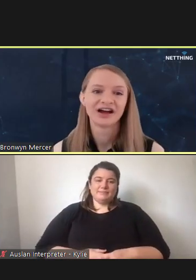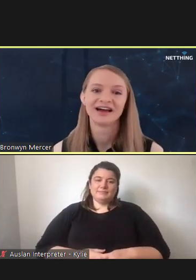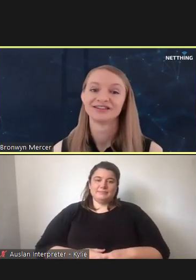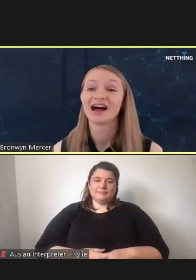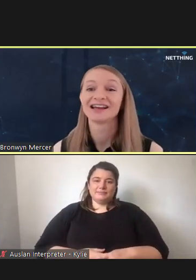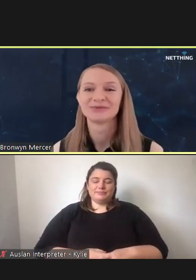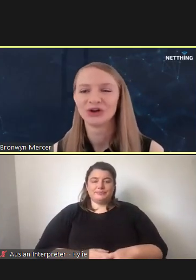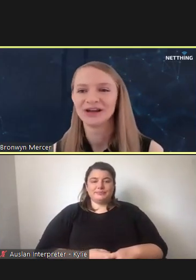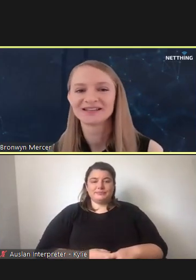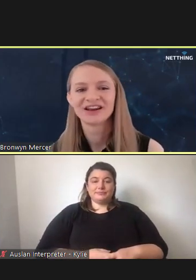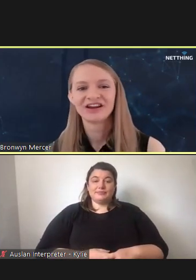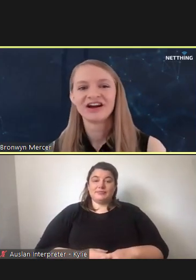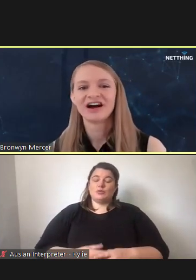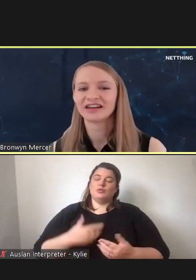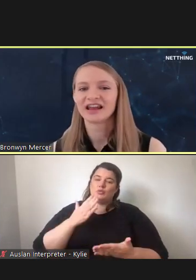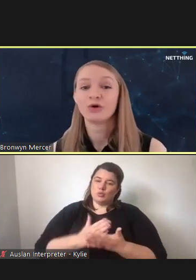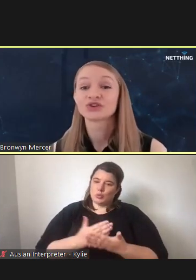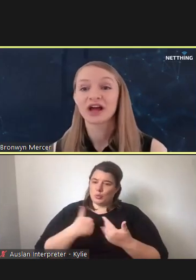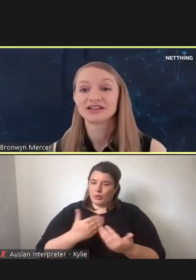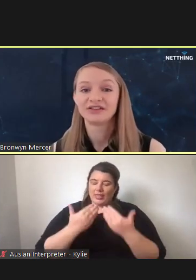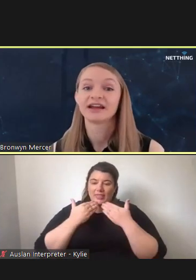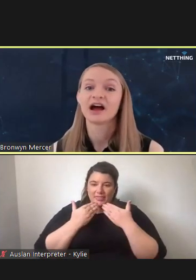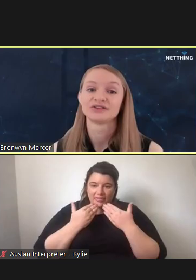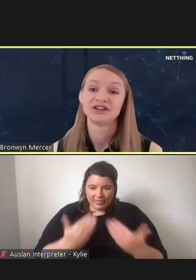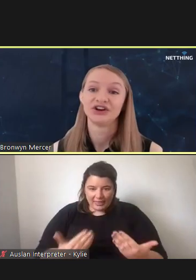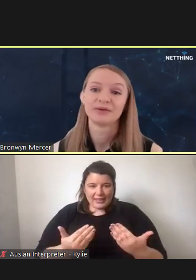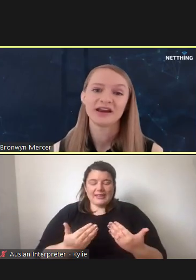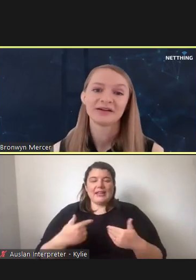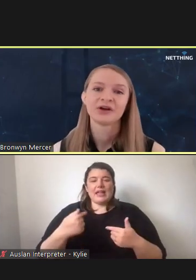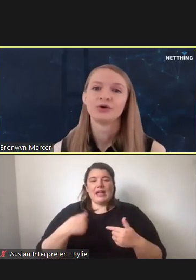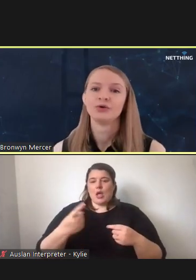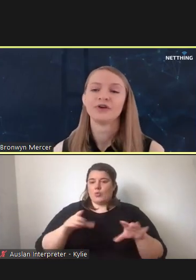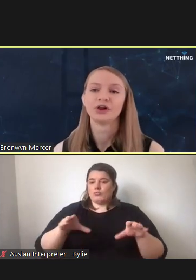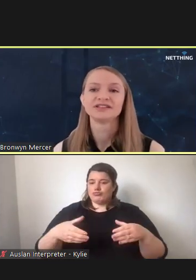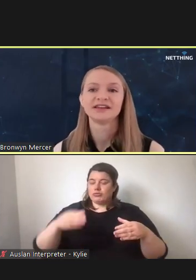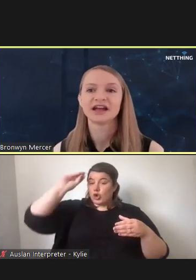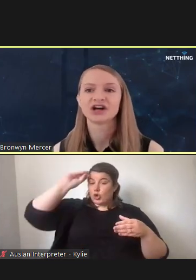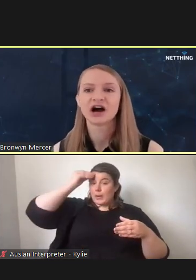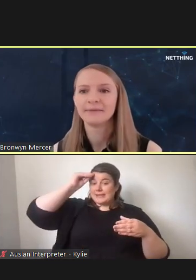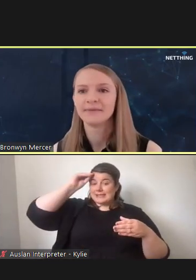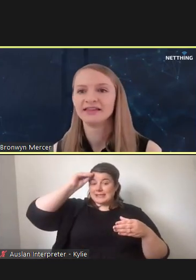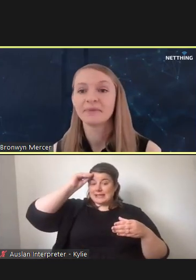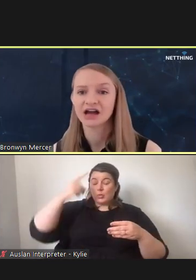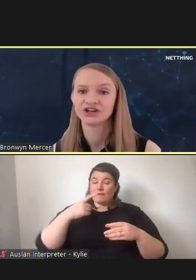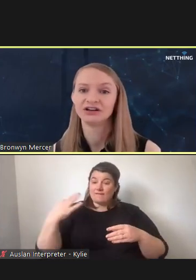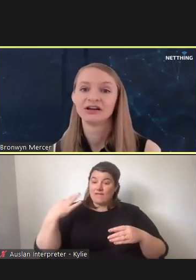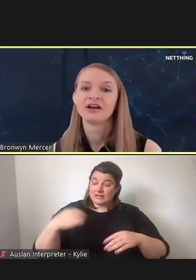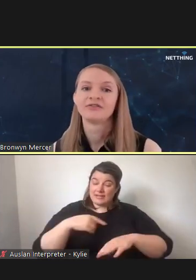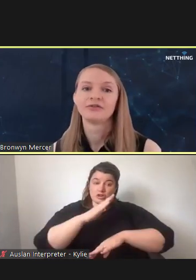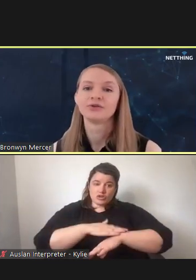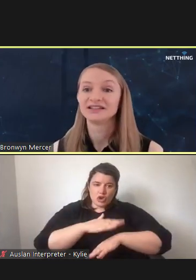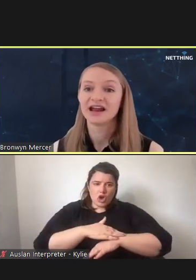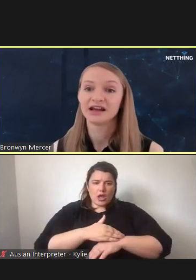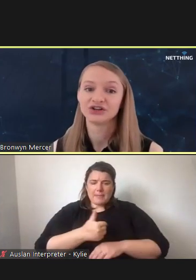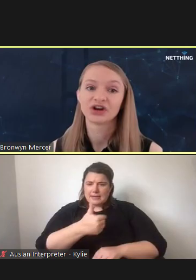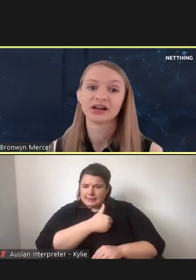And last but not least, I'd also like to thank our steering committee who volunteer their time and their passion